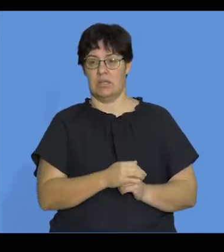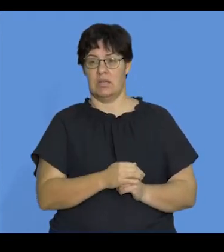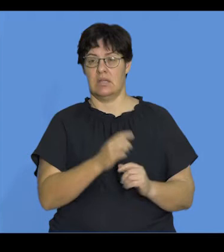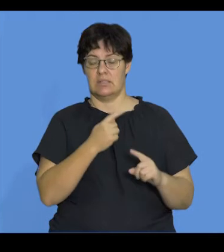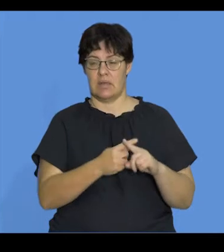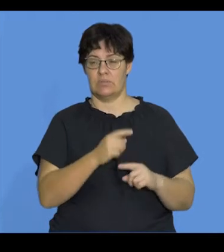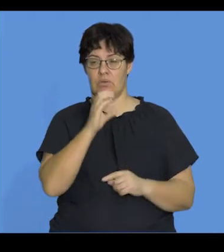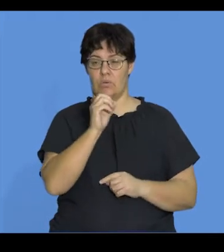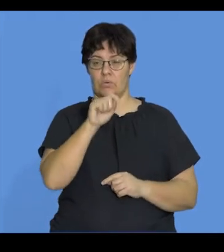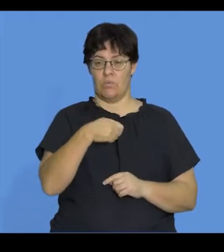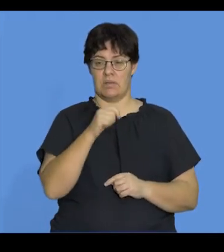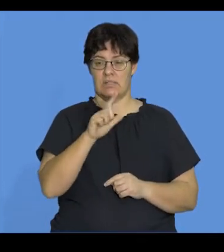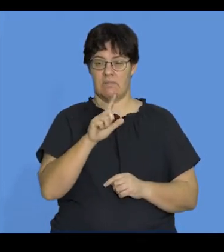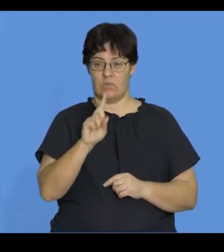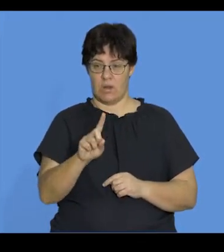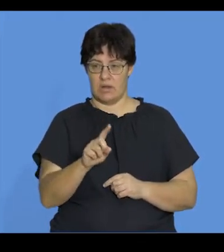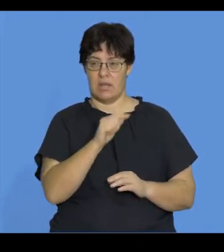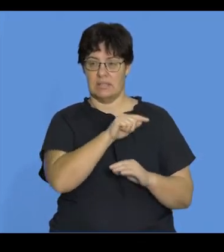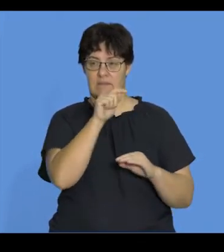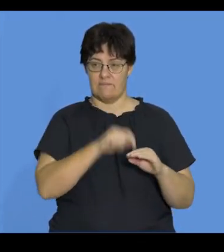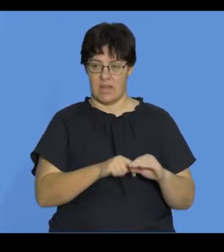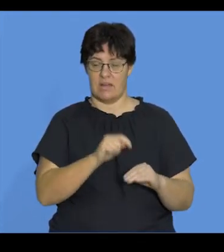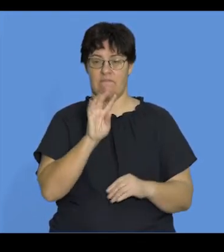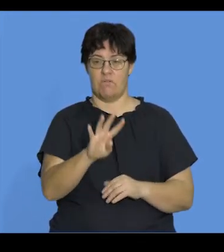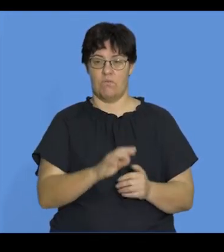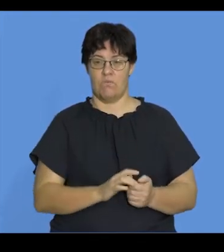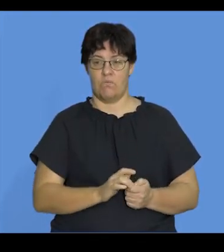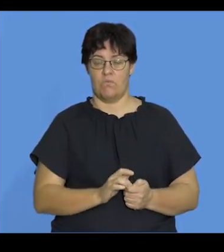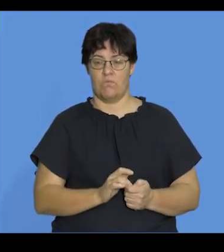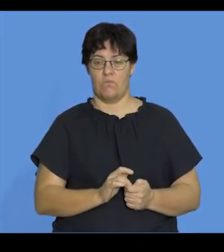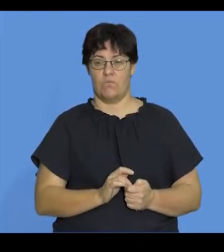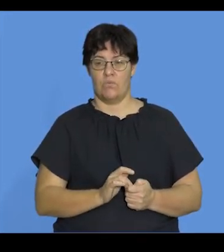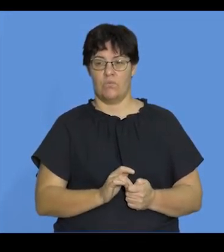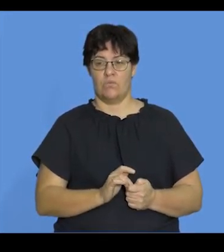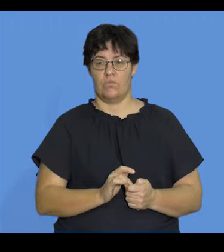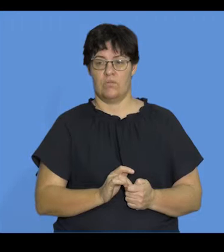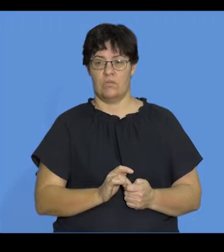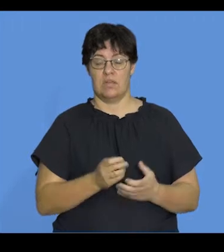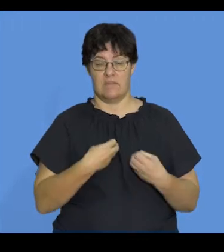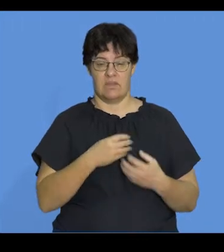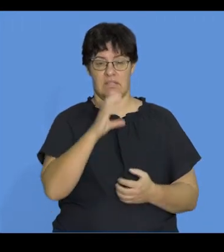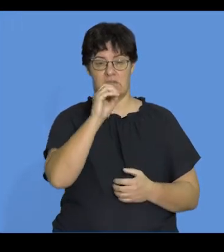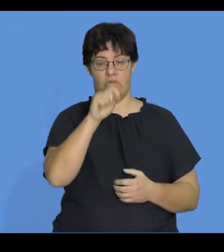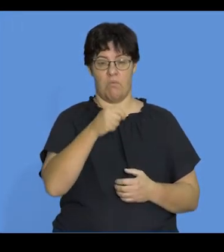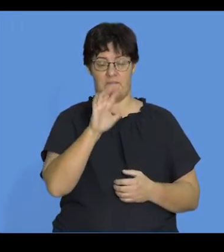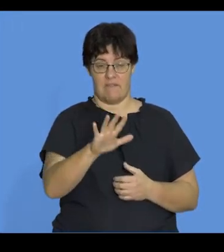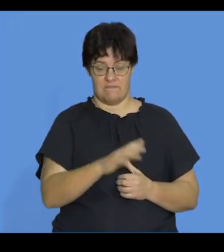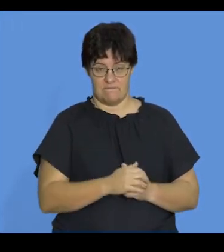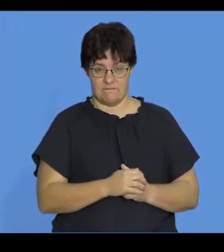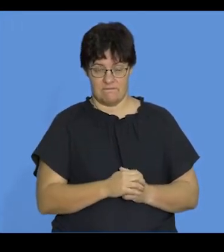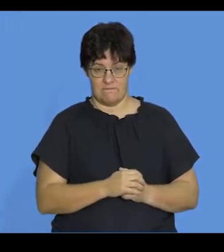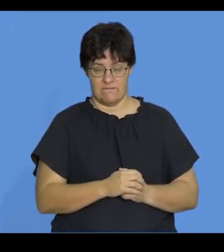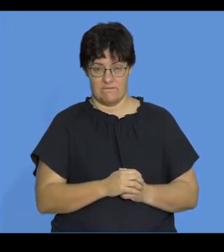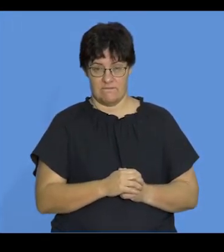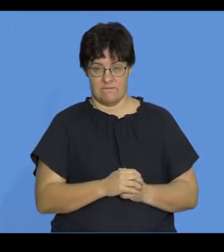0.71, right, divided by 4. Okay, what does that give us? It gives us 0.5,